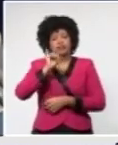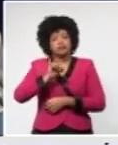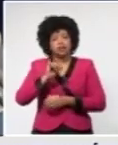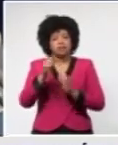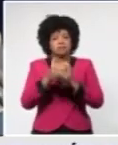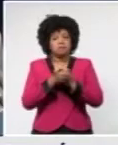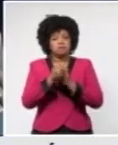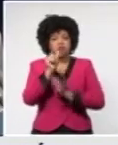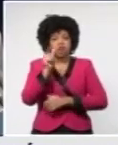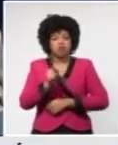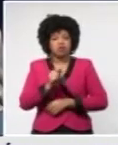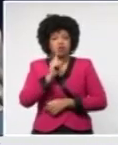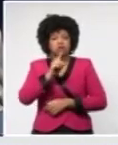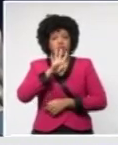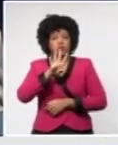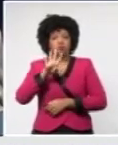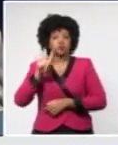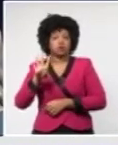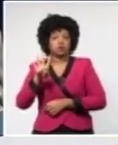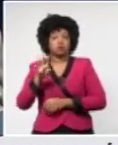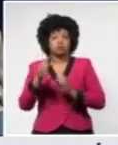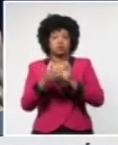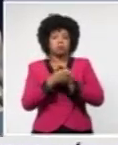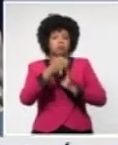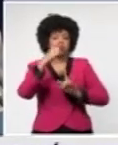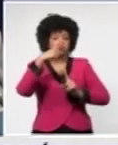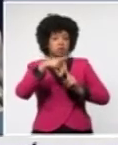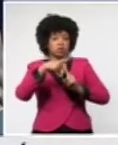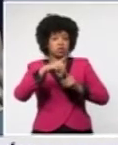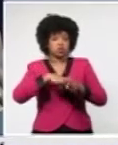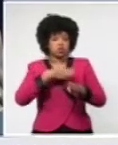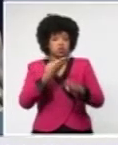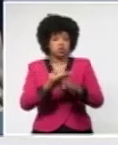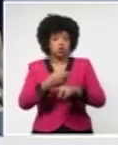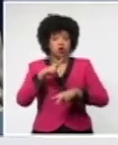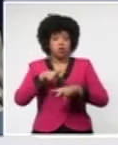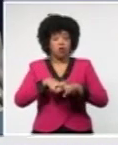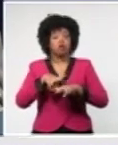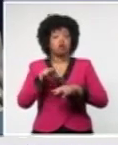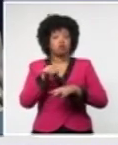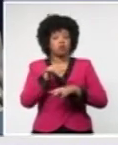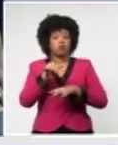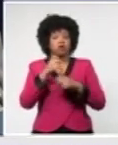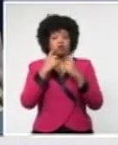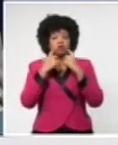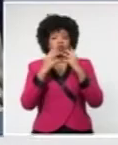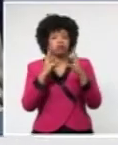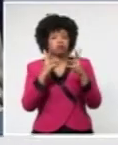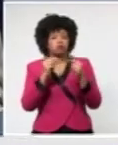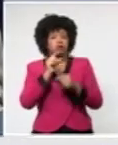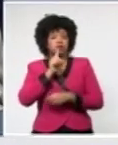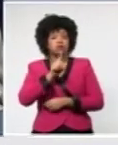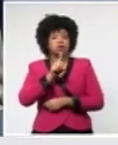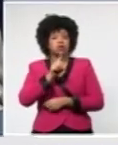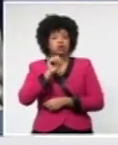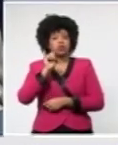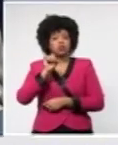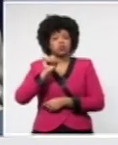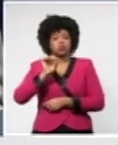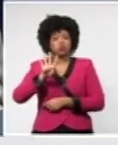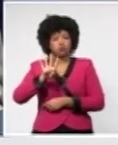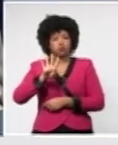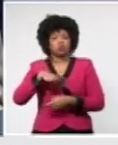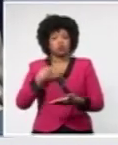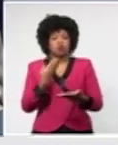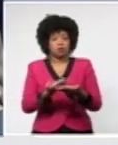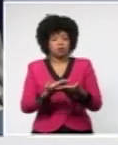followed Havana in terms of the most numbers, it processed 154, Santiago de Cuba 145,